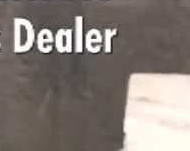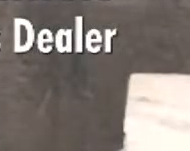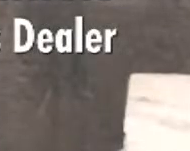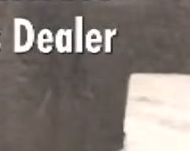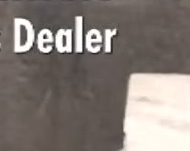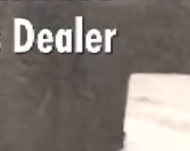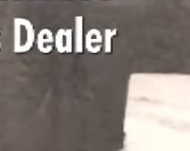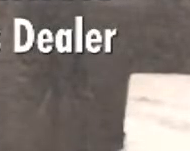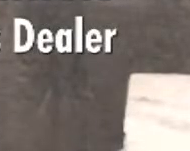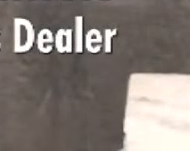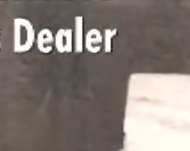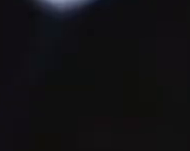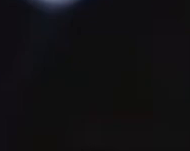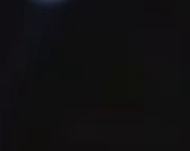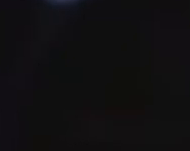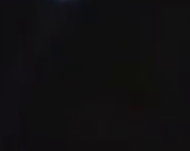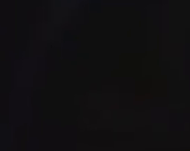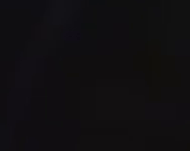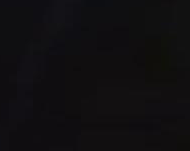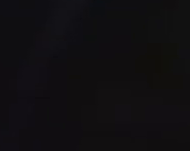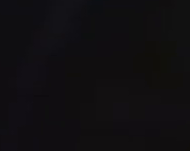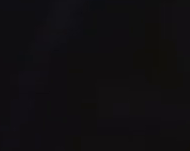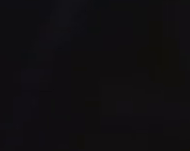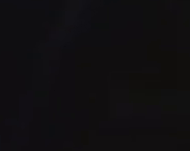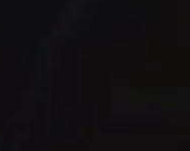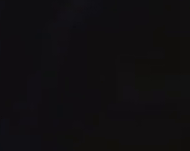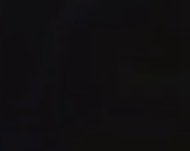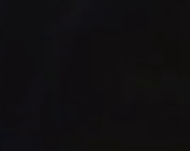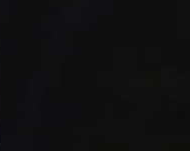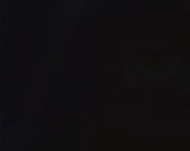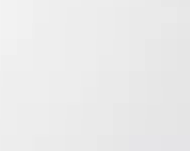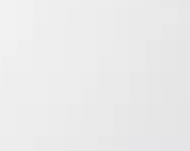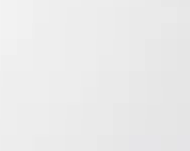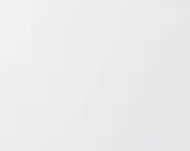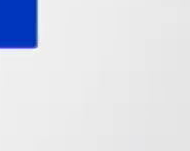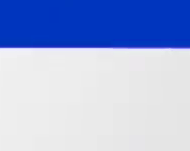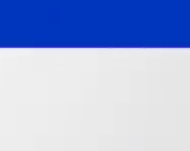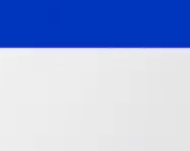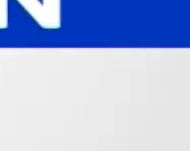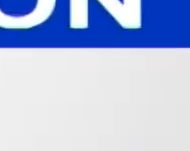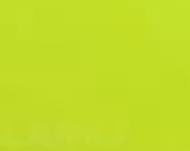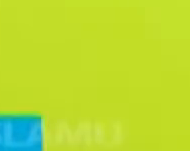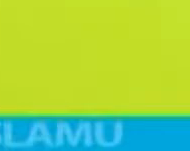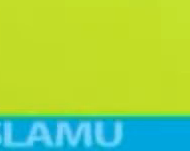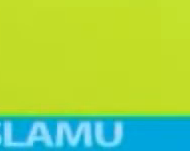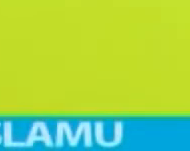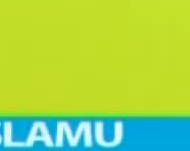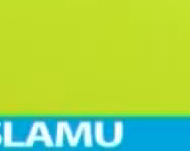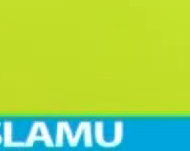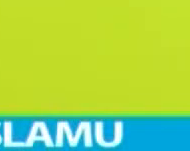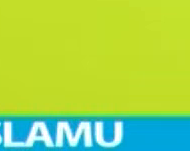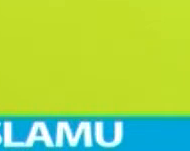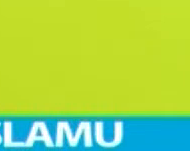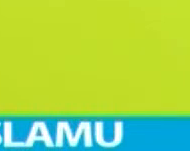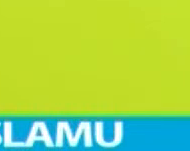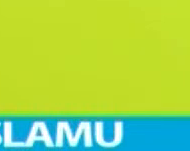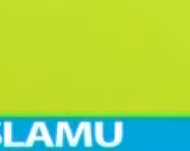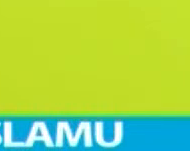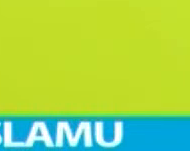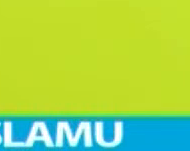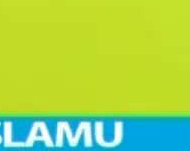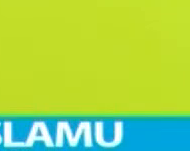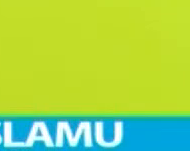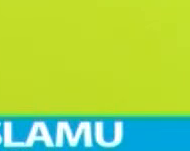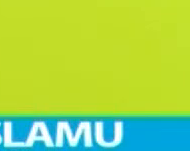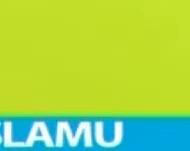kiwango yake akareduciwa. Sasa ingekuwa maisha ni ngumu kabisa. Next on. Mtu ambaye ni mwenye